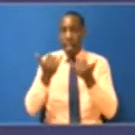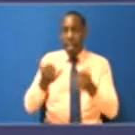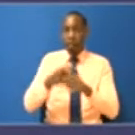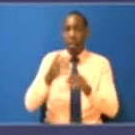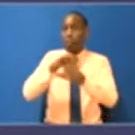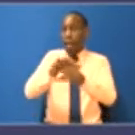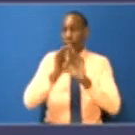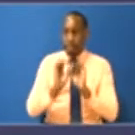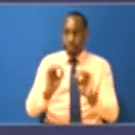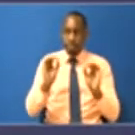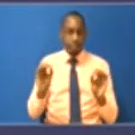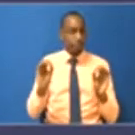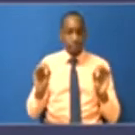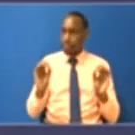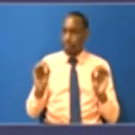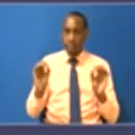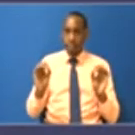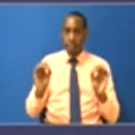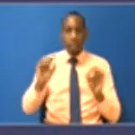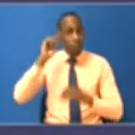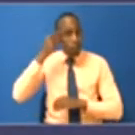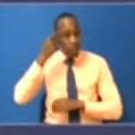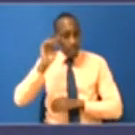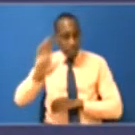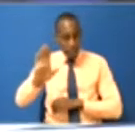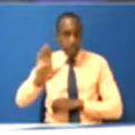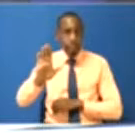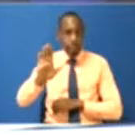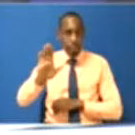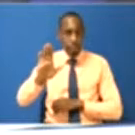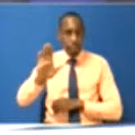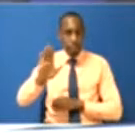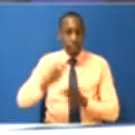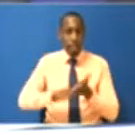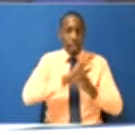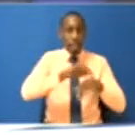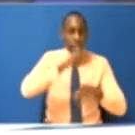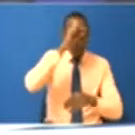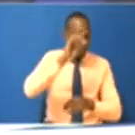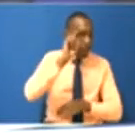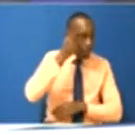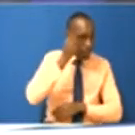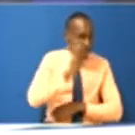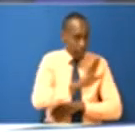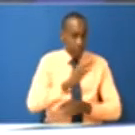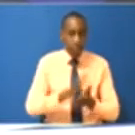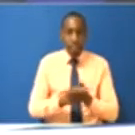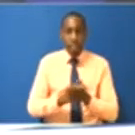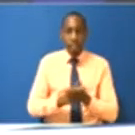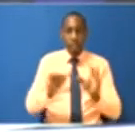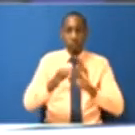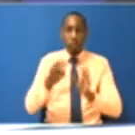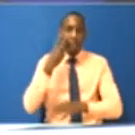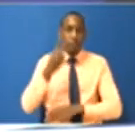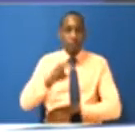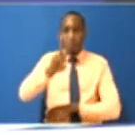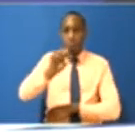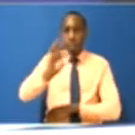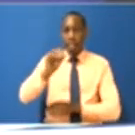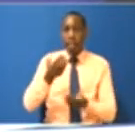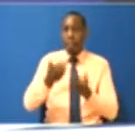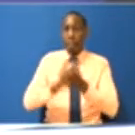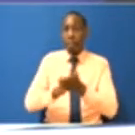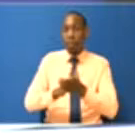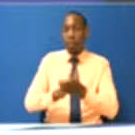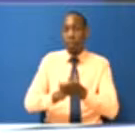don't align your your thinking to the national government thinking to which on 2030 you may